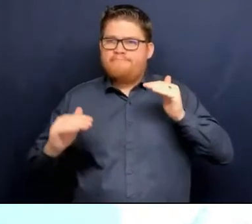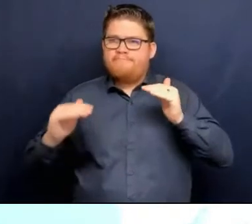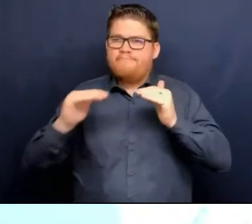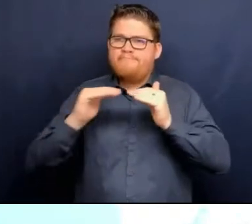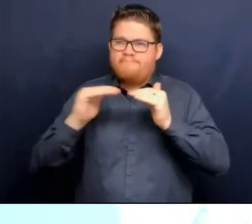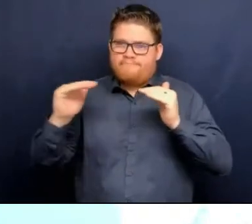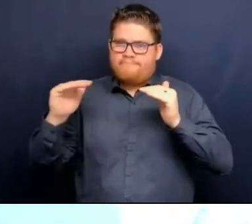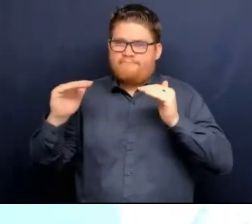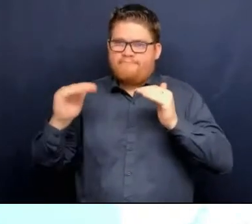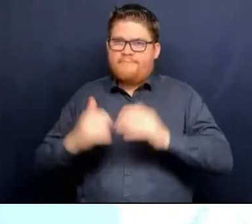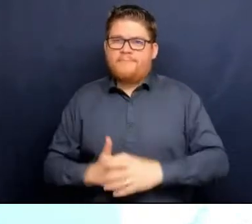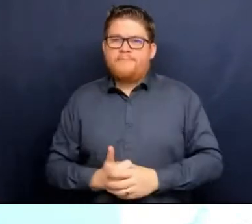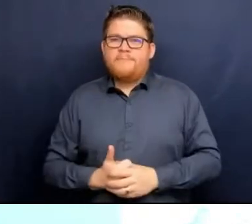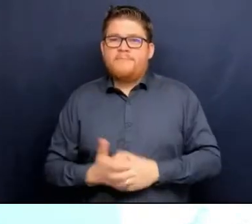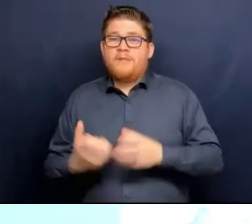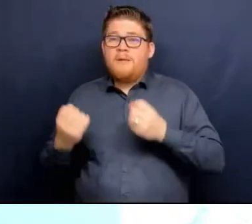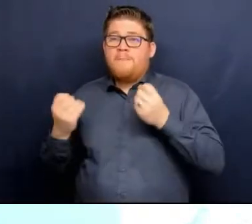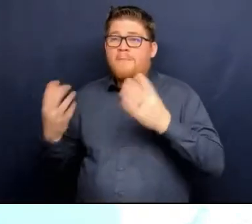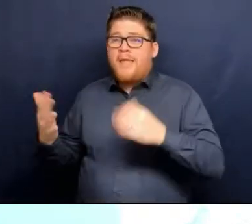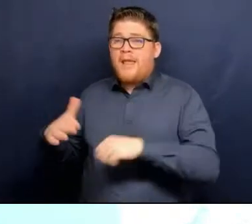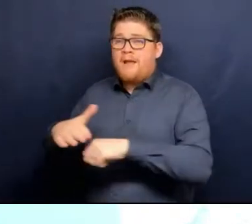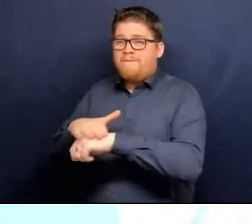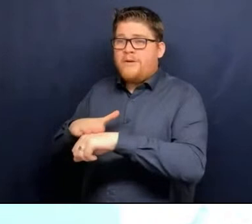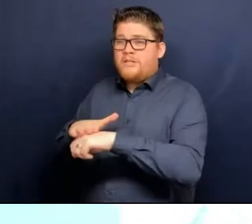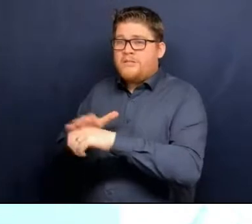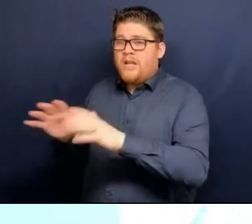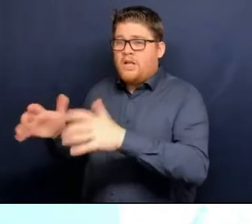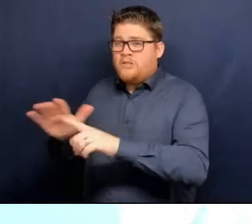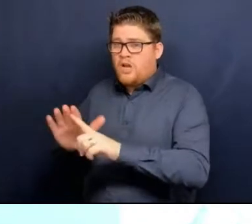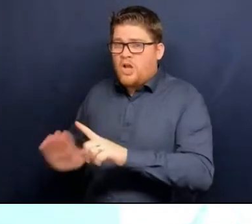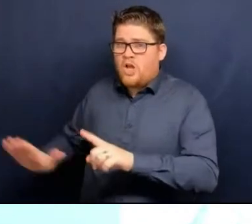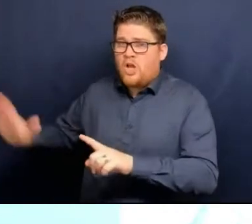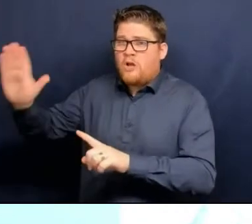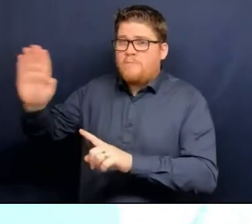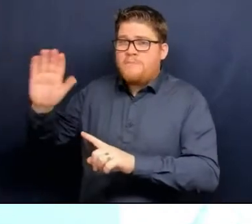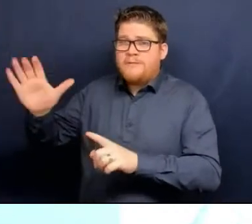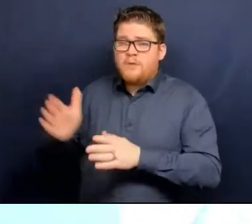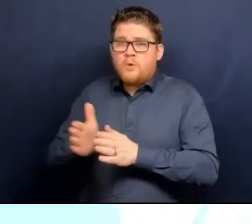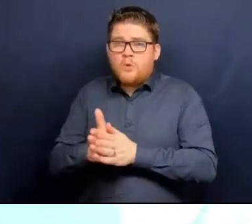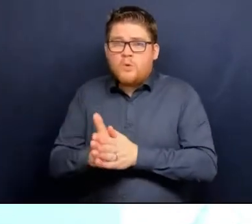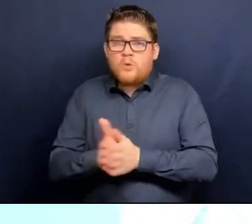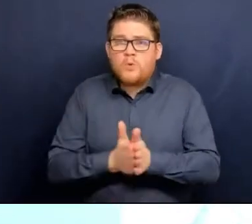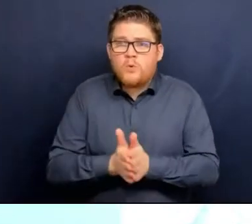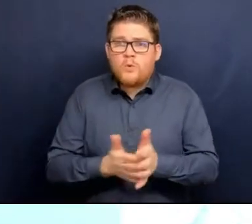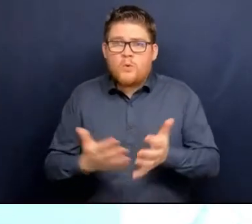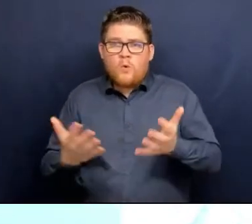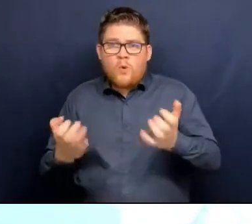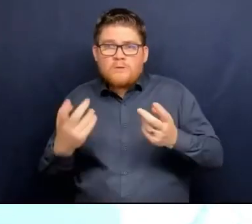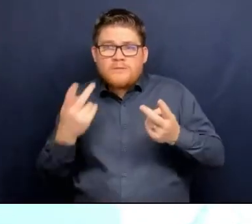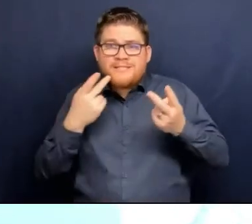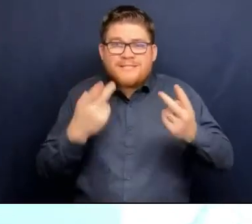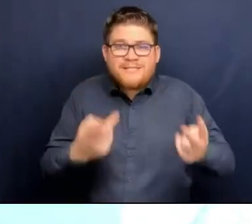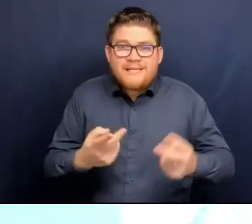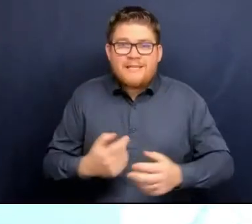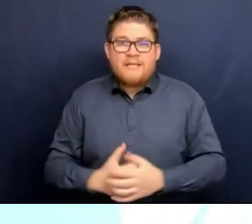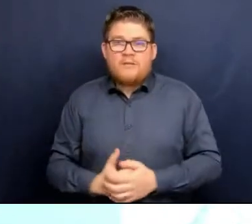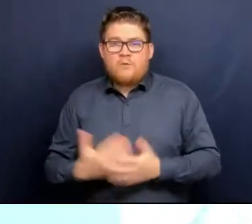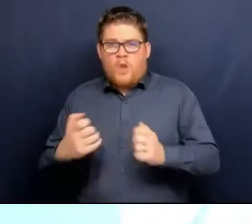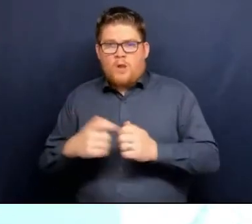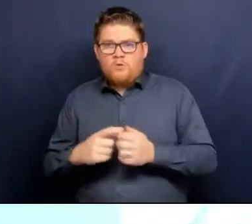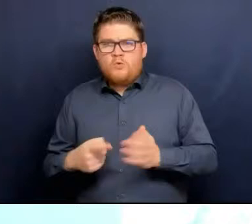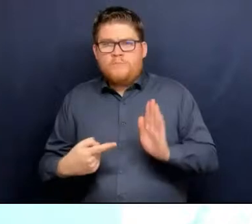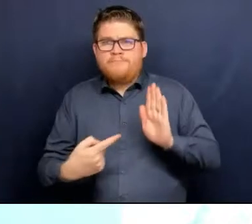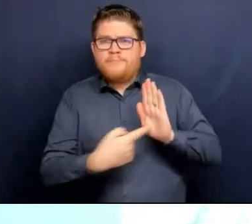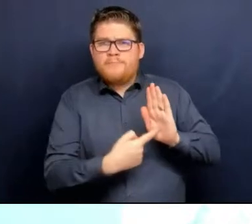action plan. Many First Nations are excited to sit down with the province and to share their local history and to share their